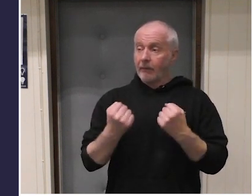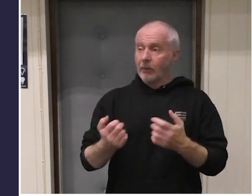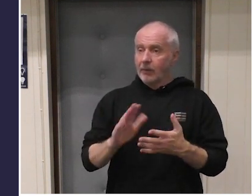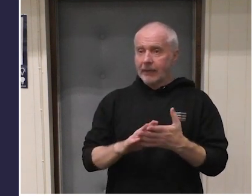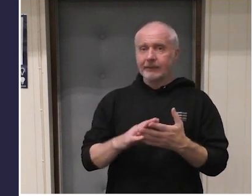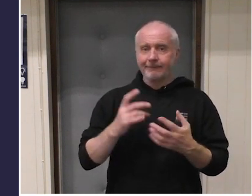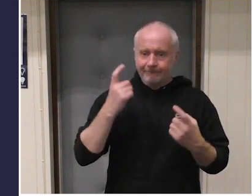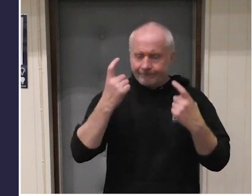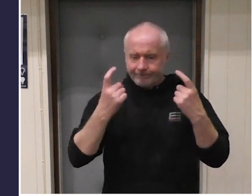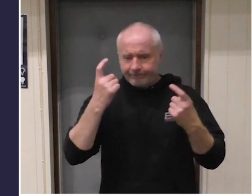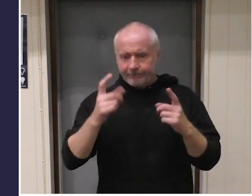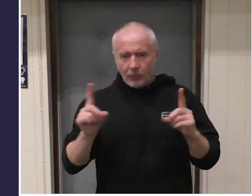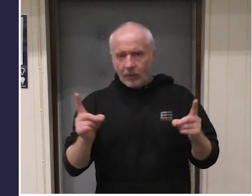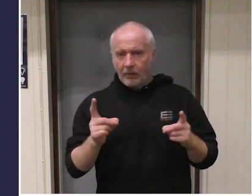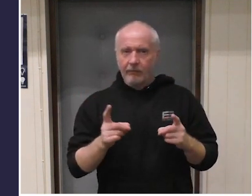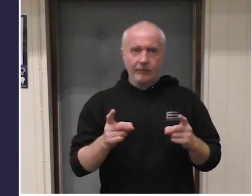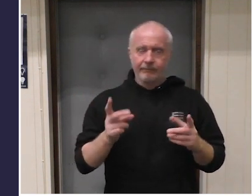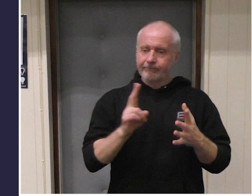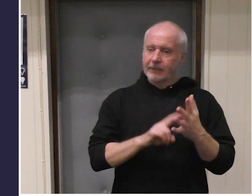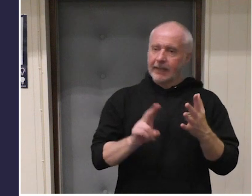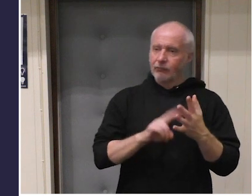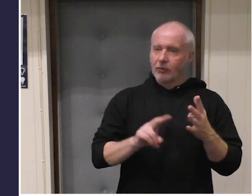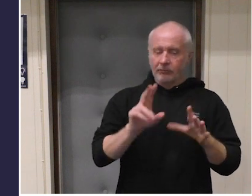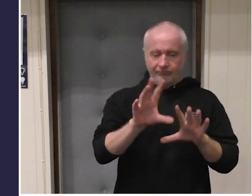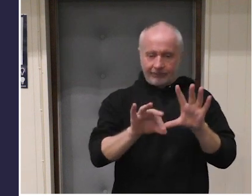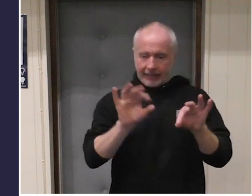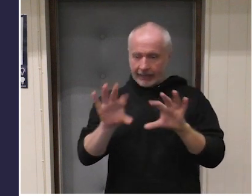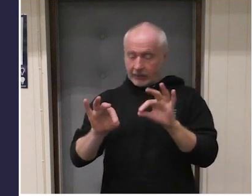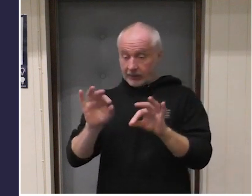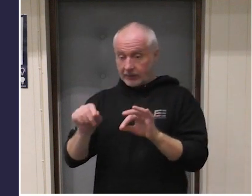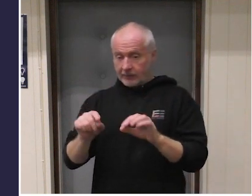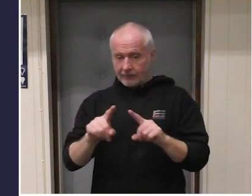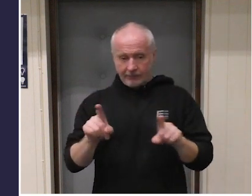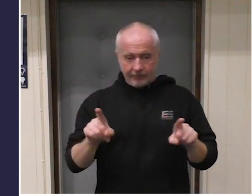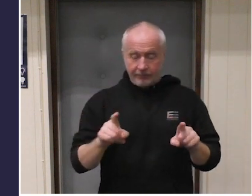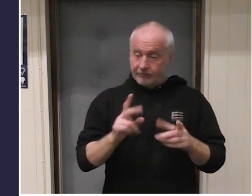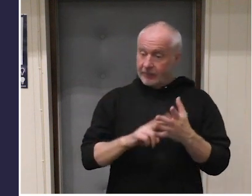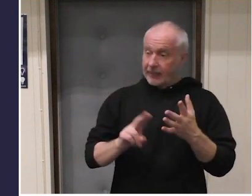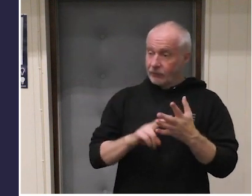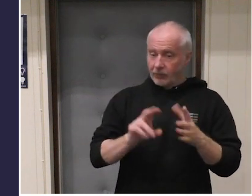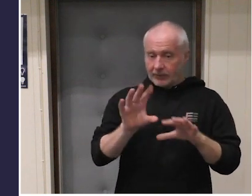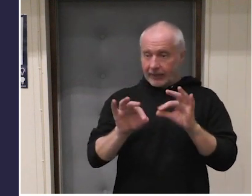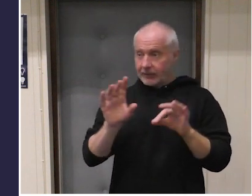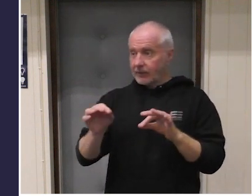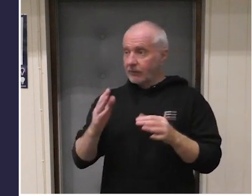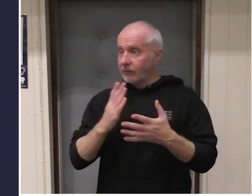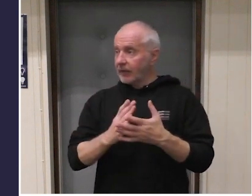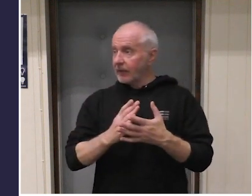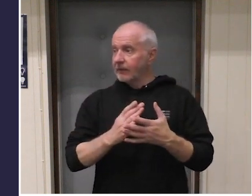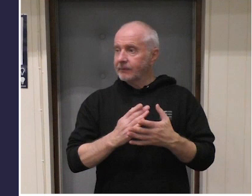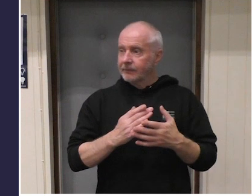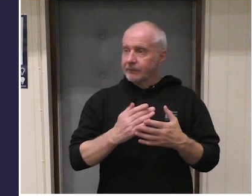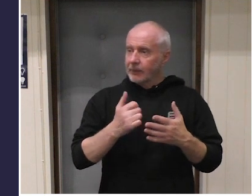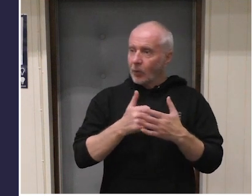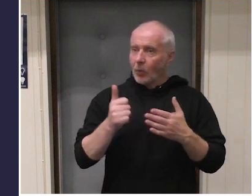provocative sort of picture of natural selection, which everyone thinks about. Okay? Natural selection is continuously